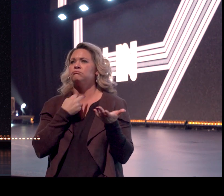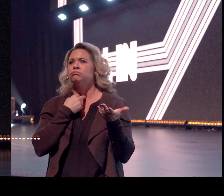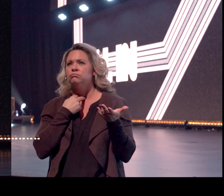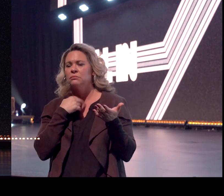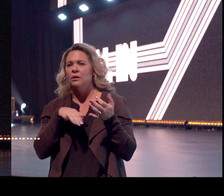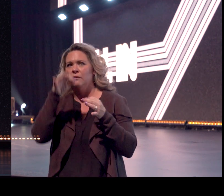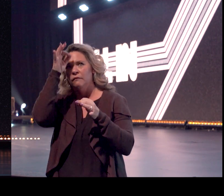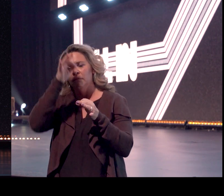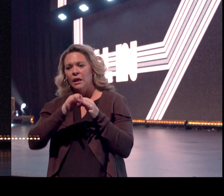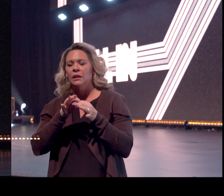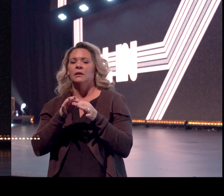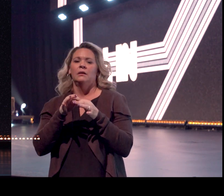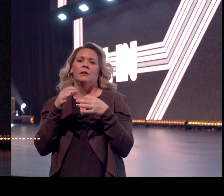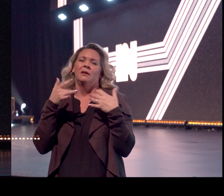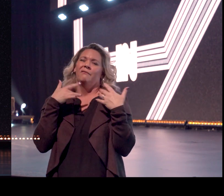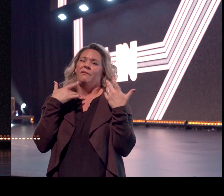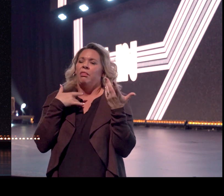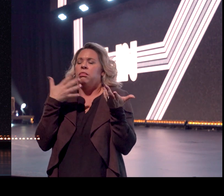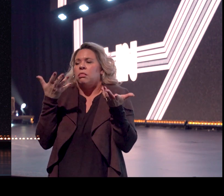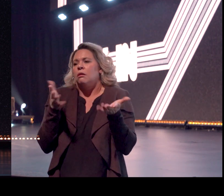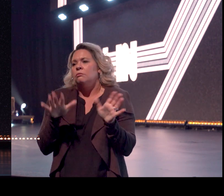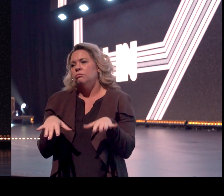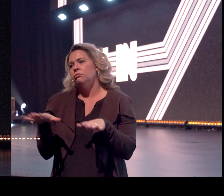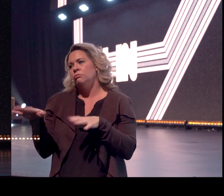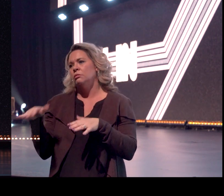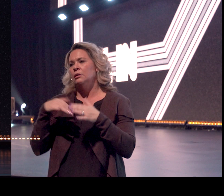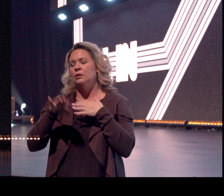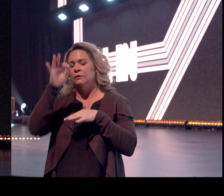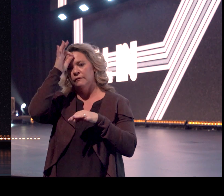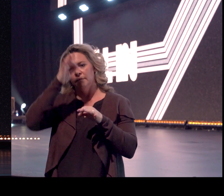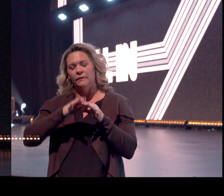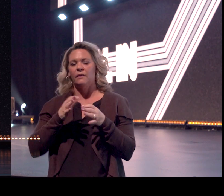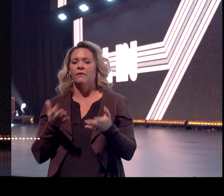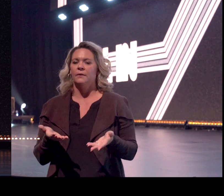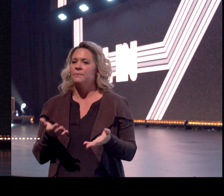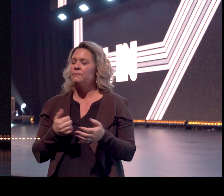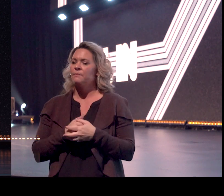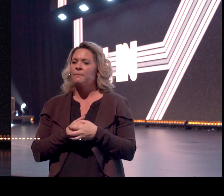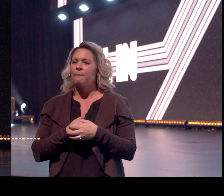feel stagnant in your faith. It's why some of us are so apathetic in our faith.